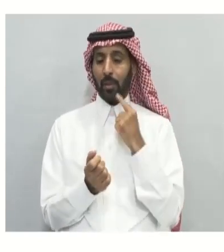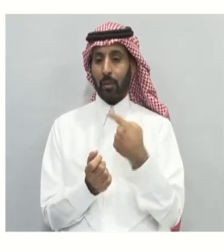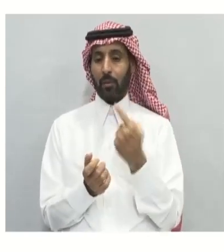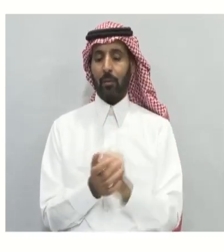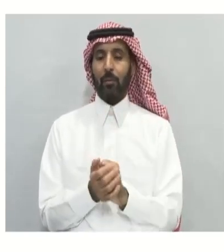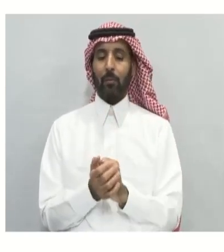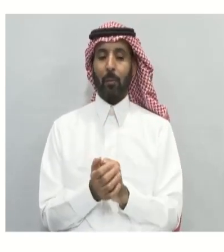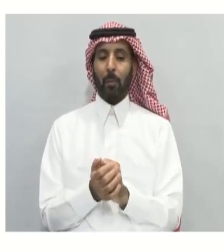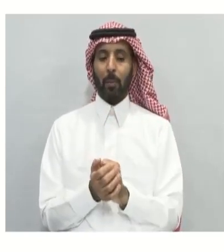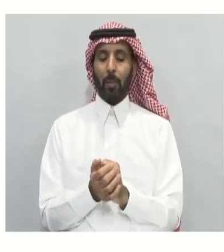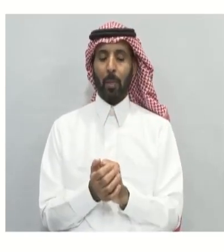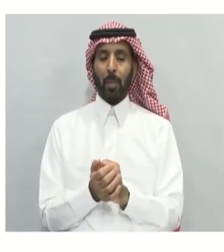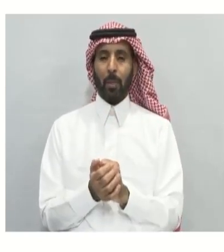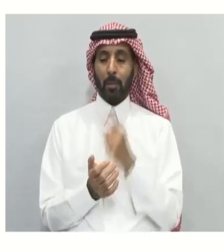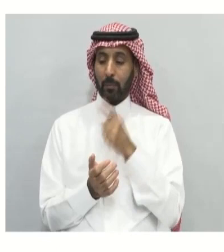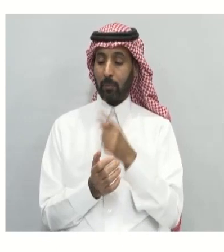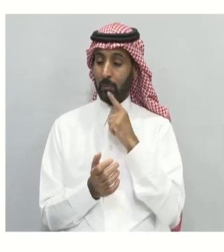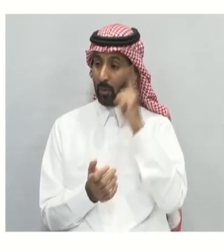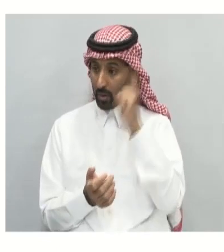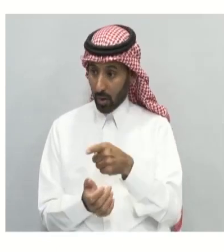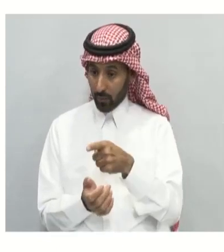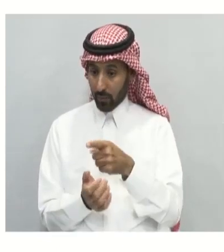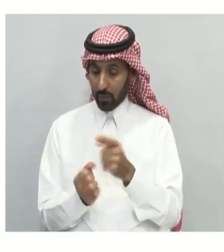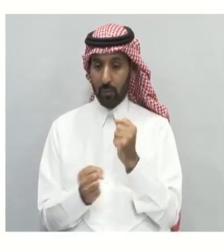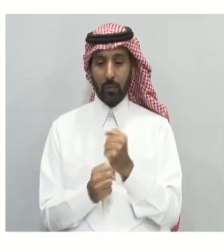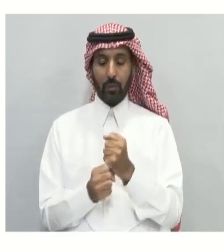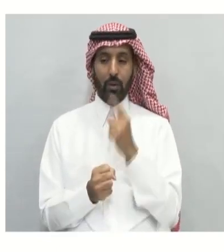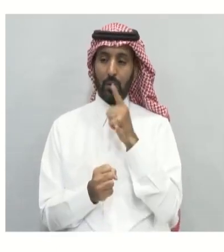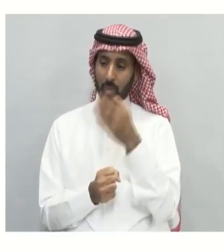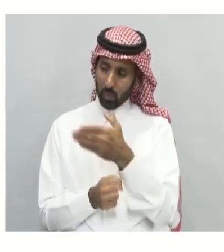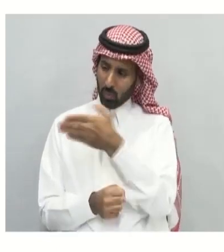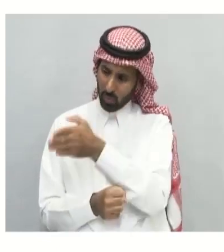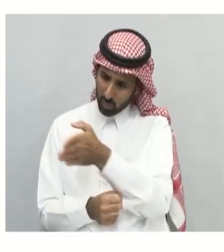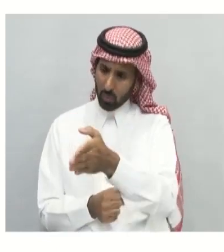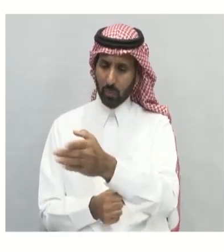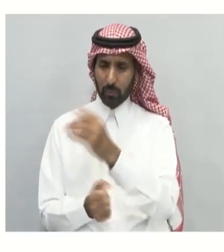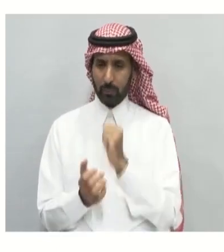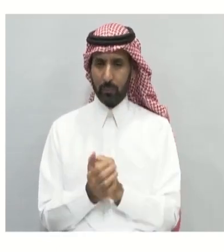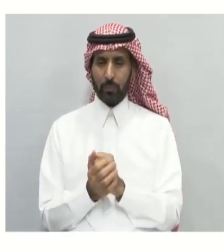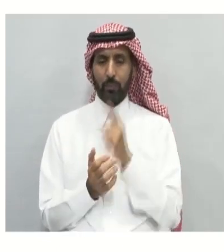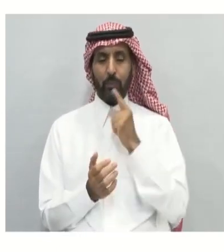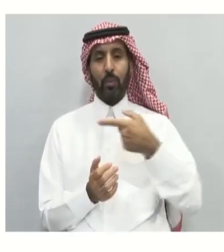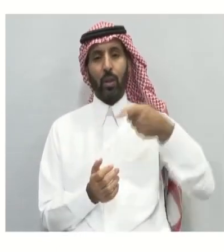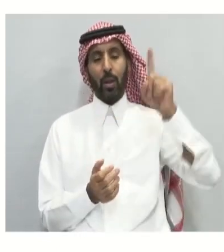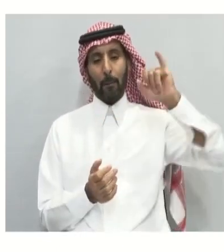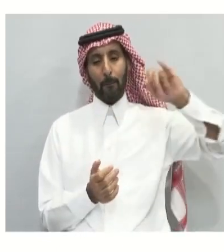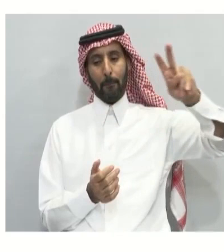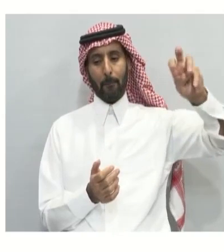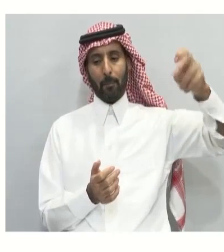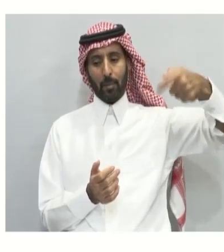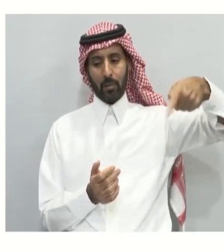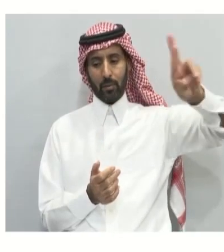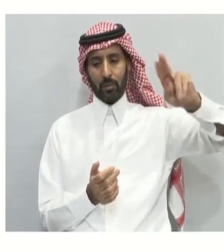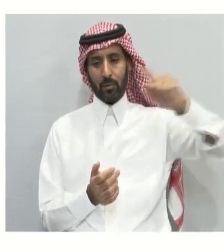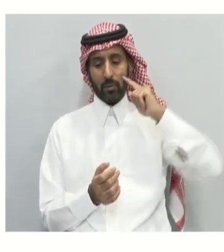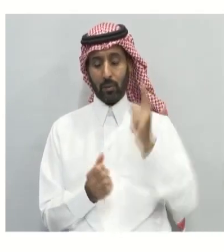speaking. Use imperative when you are giving directions. For the directions, we will use imperative. Take